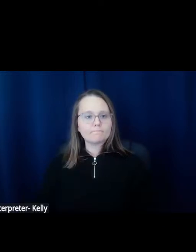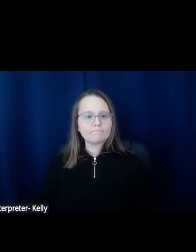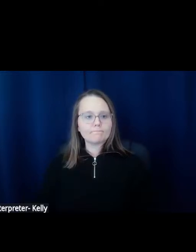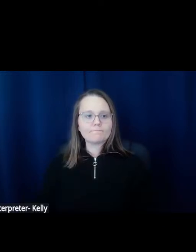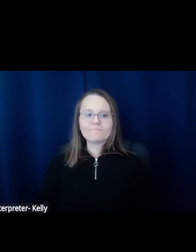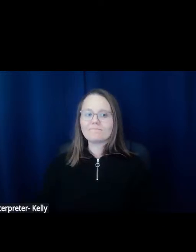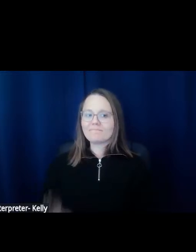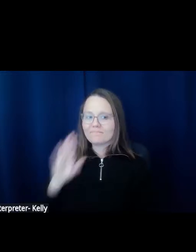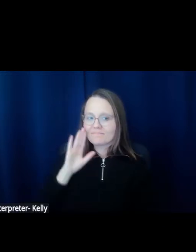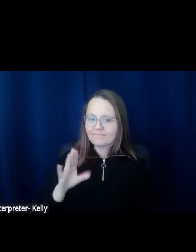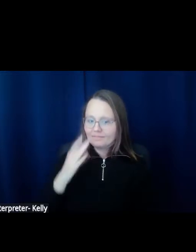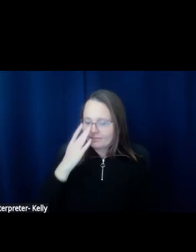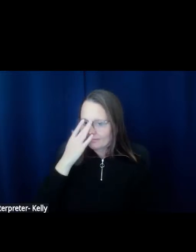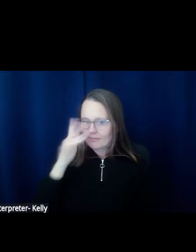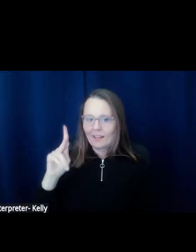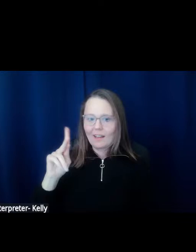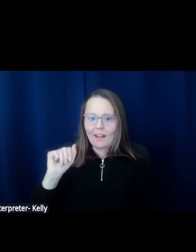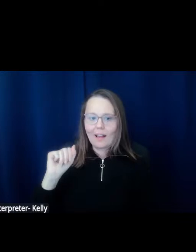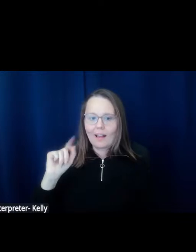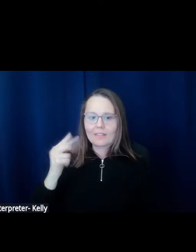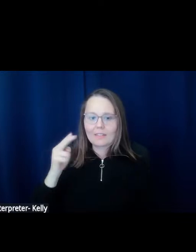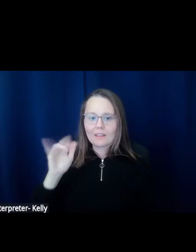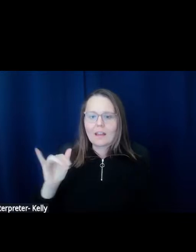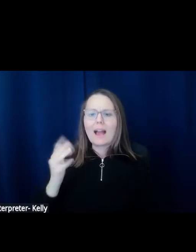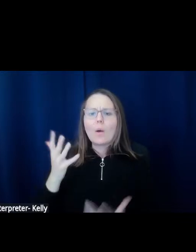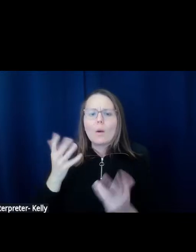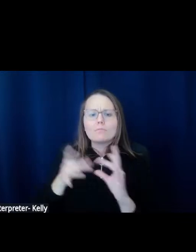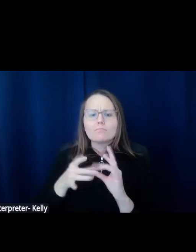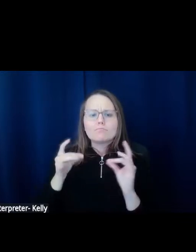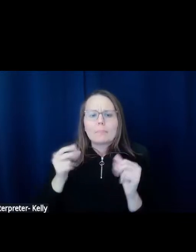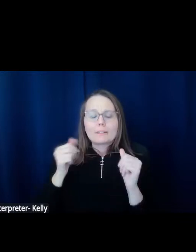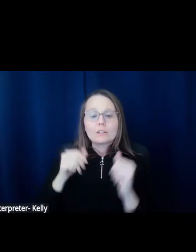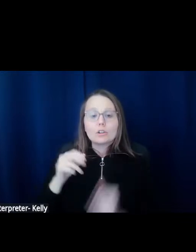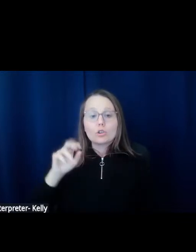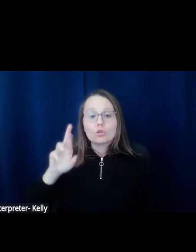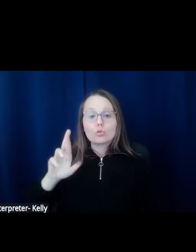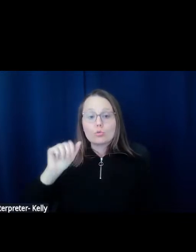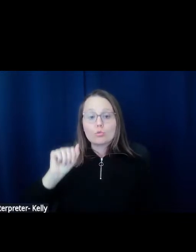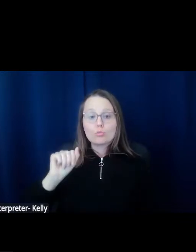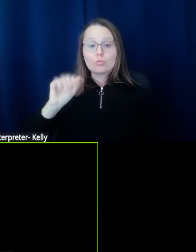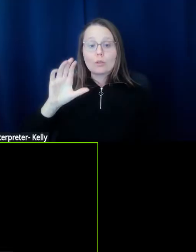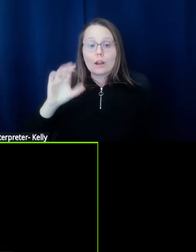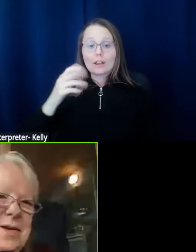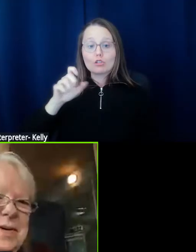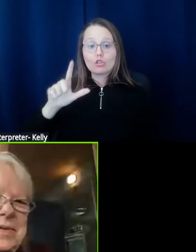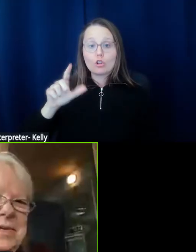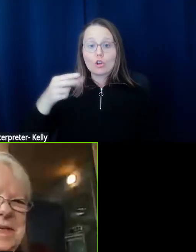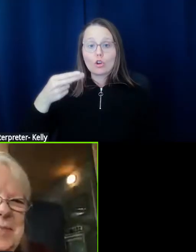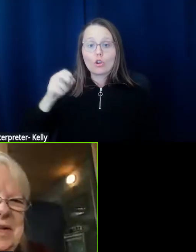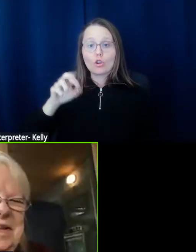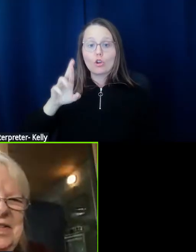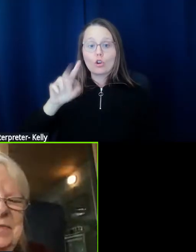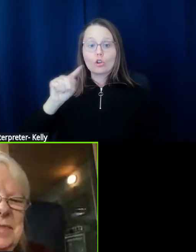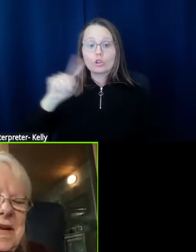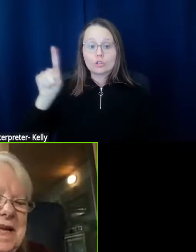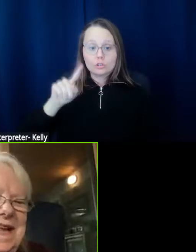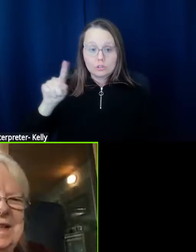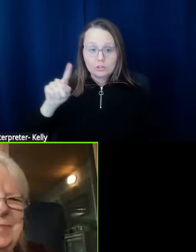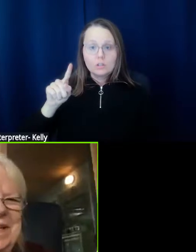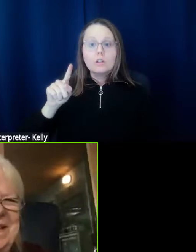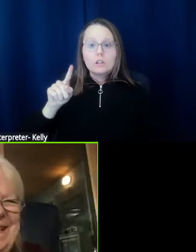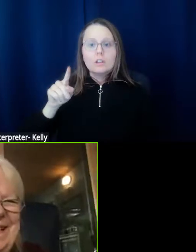Yeah, I just had to mention Rachel Hertz, who you saw about smell. She was